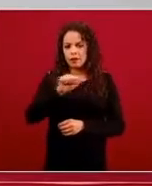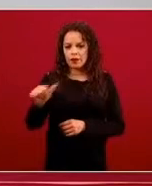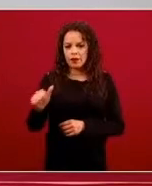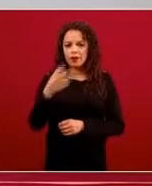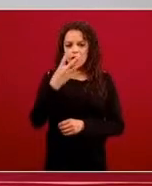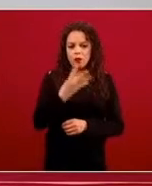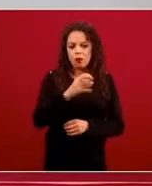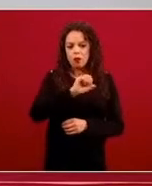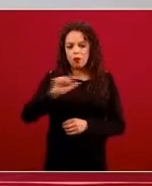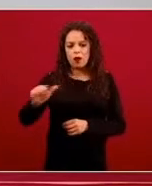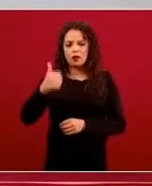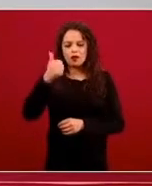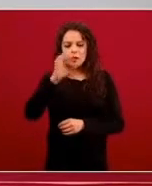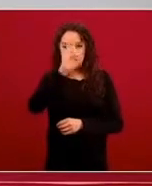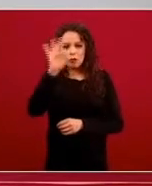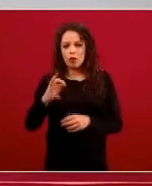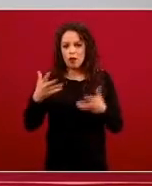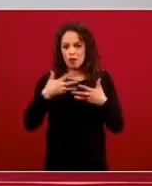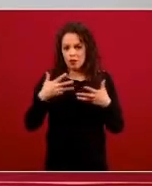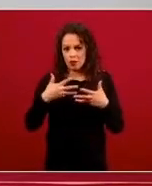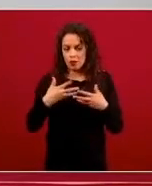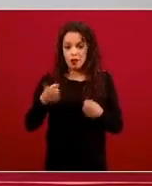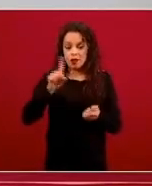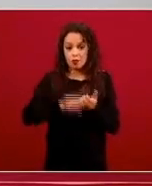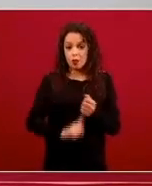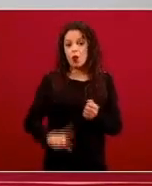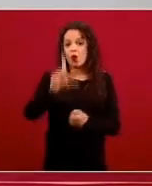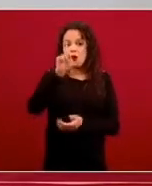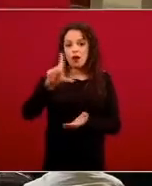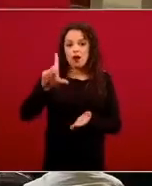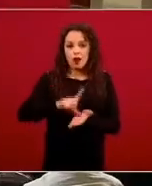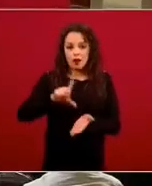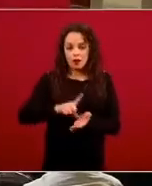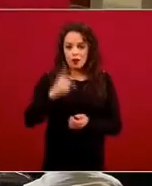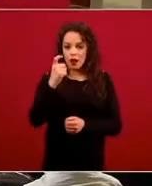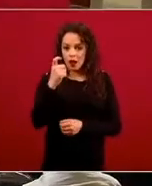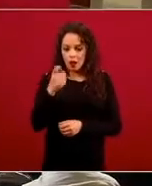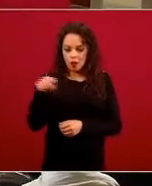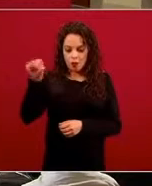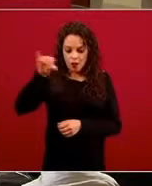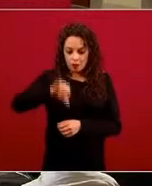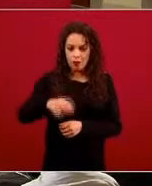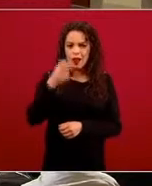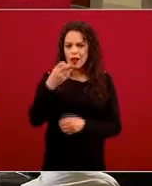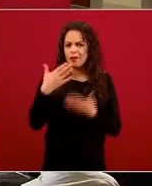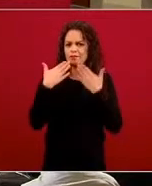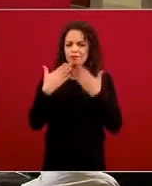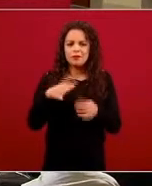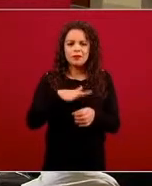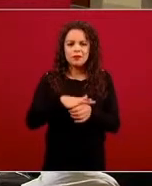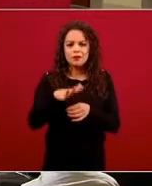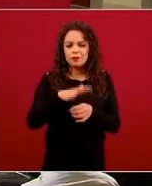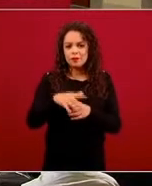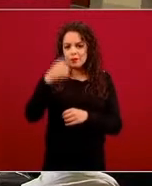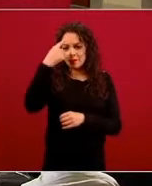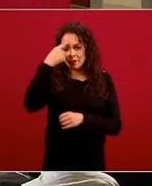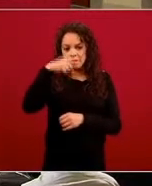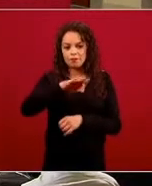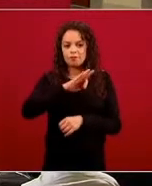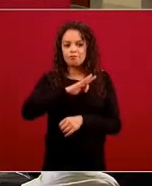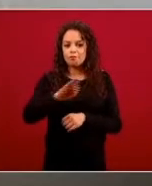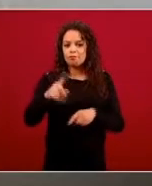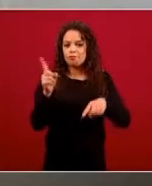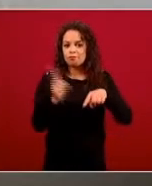solution, you only need maybe 30 milliliters of chlorine in 1 liter of water. So we're talking about a